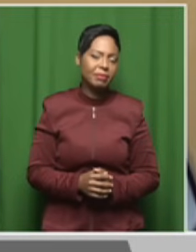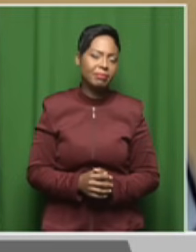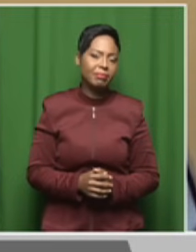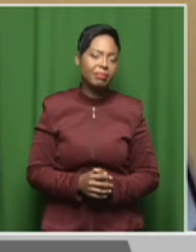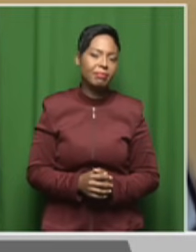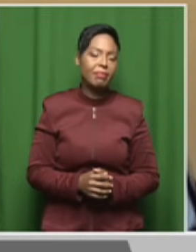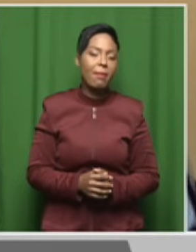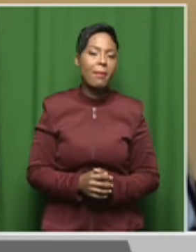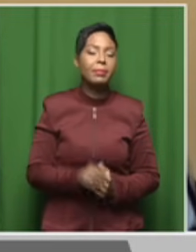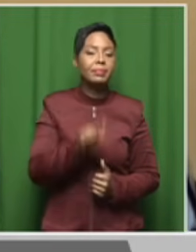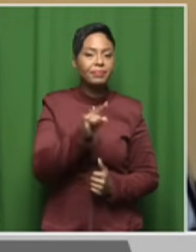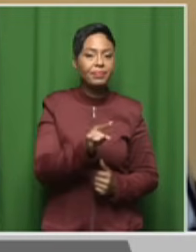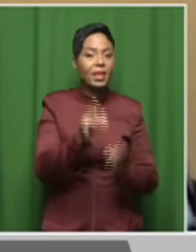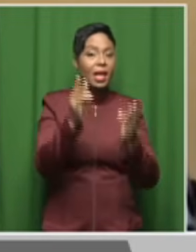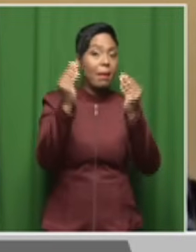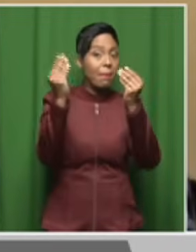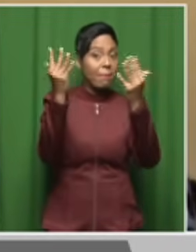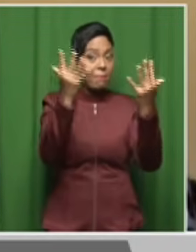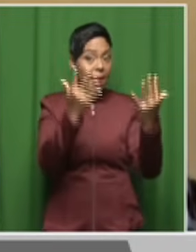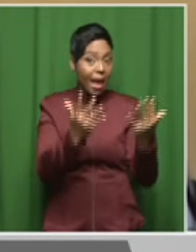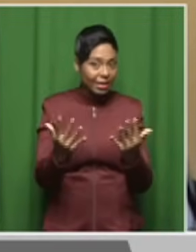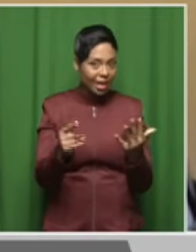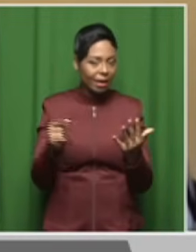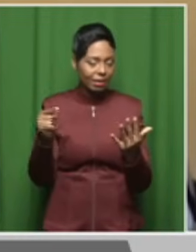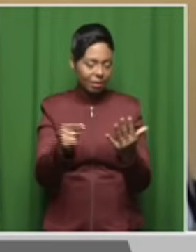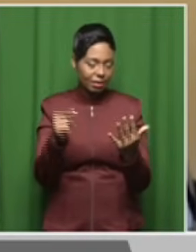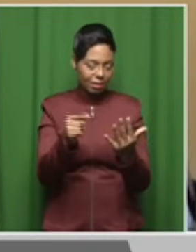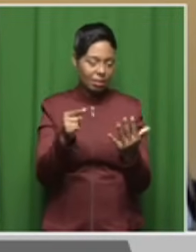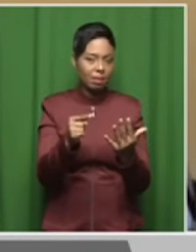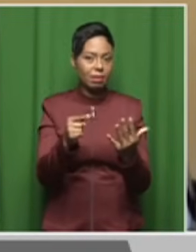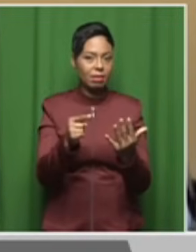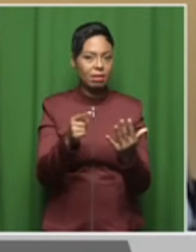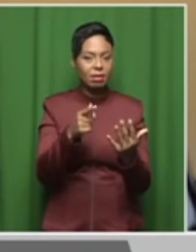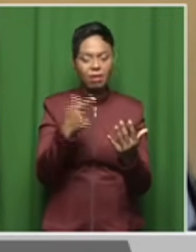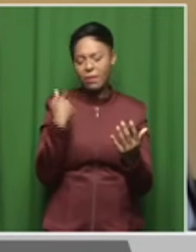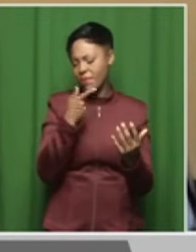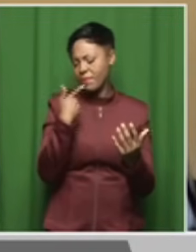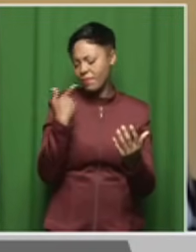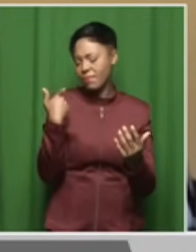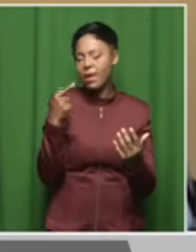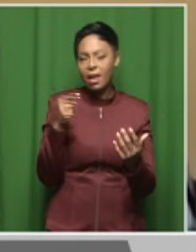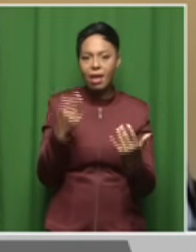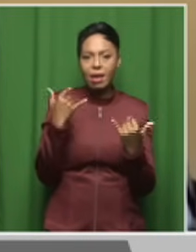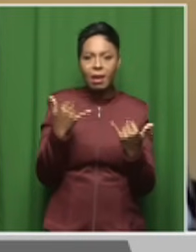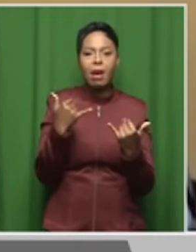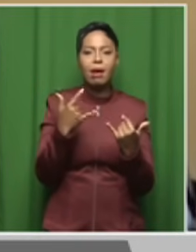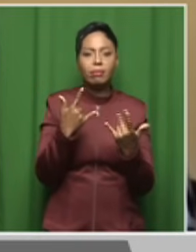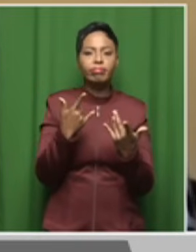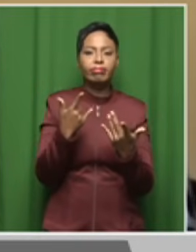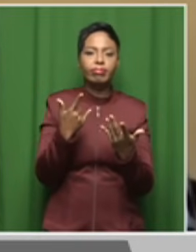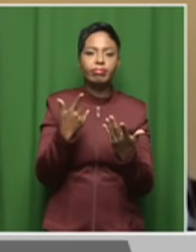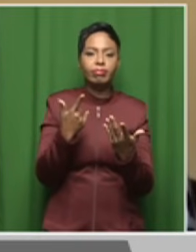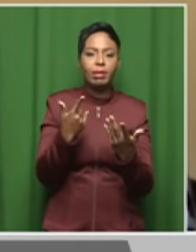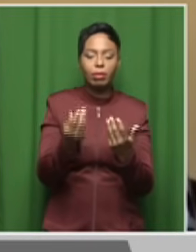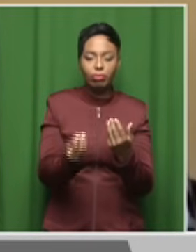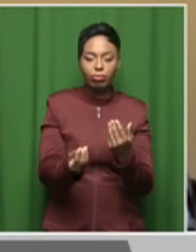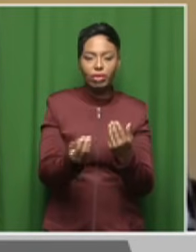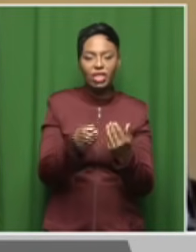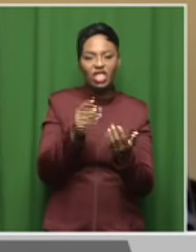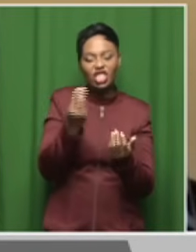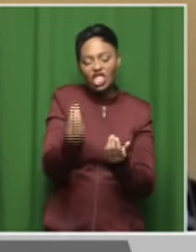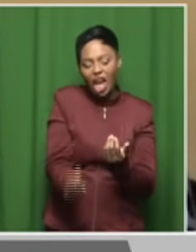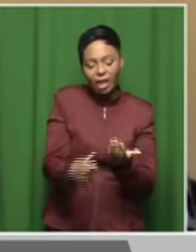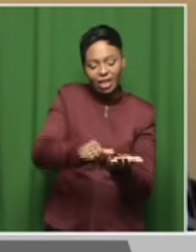Look, our recent budget took huge strides in the right direction with the raising of the daily child grant